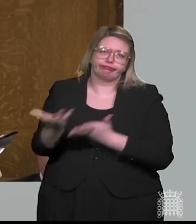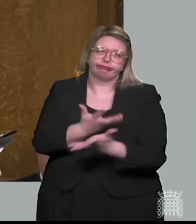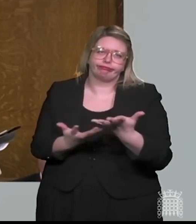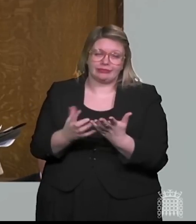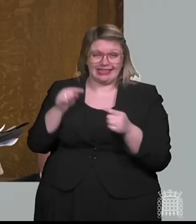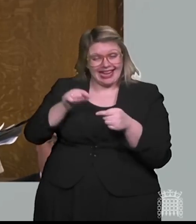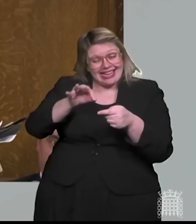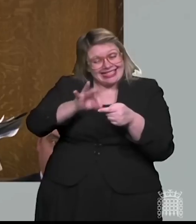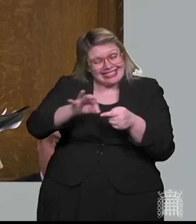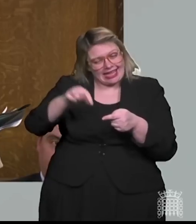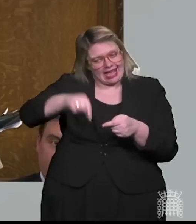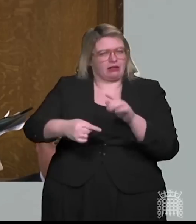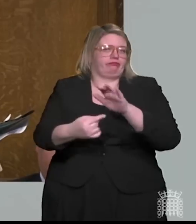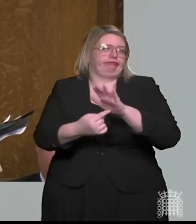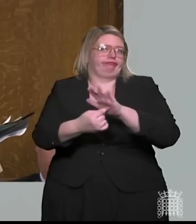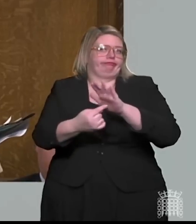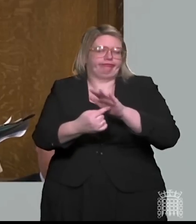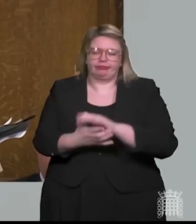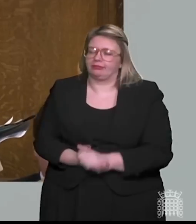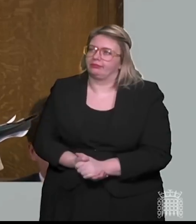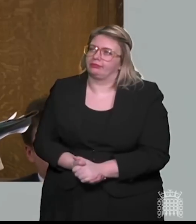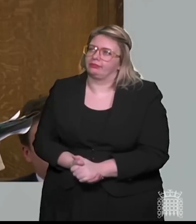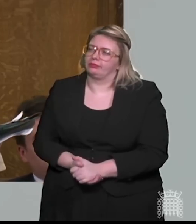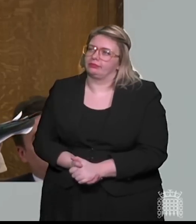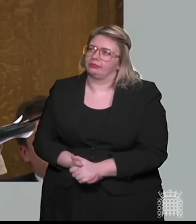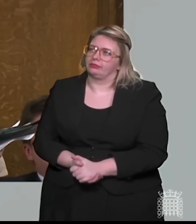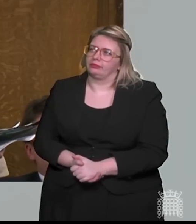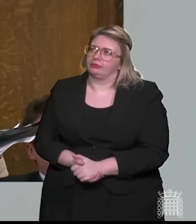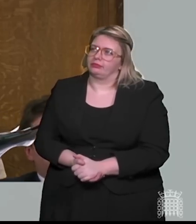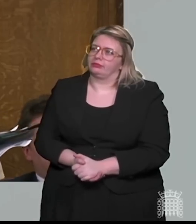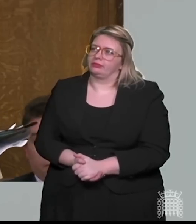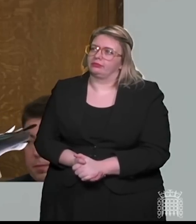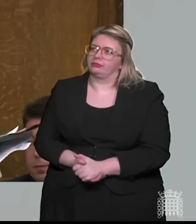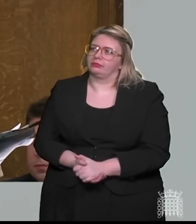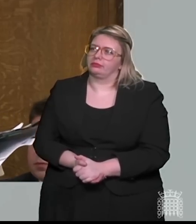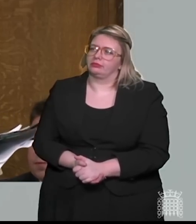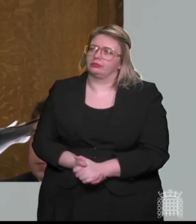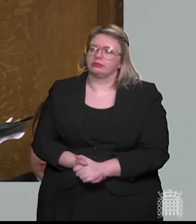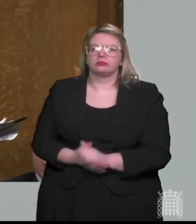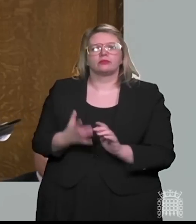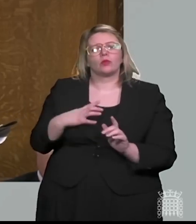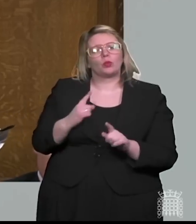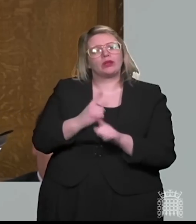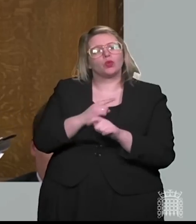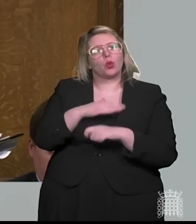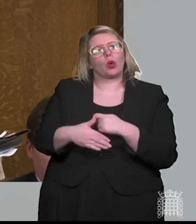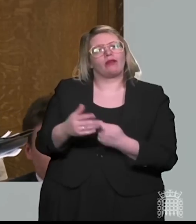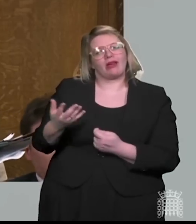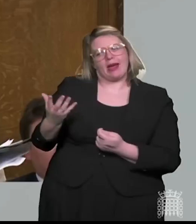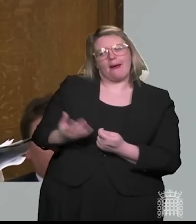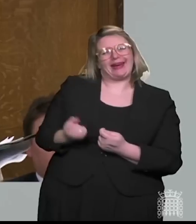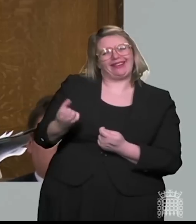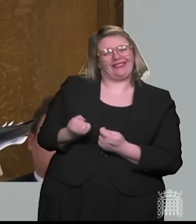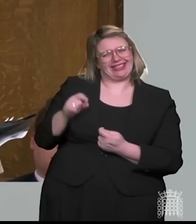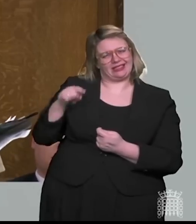the details really matter. The Treasury Committee has highlighted the new benefit cliff edges that my